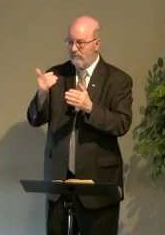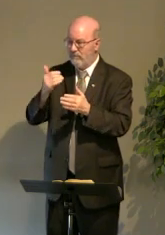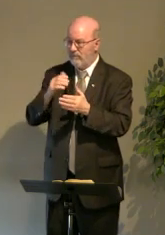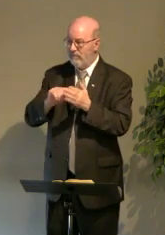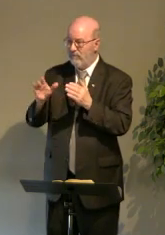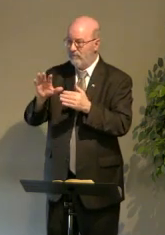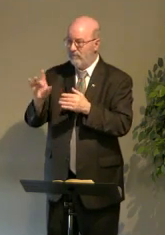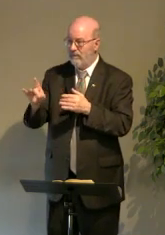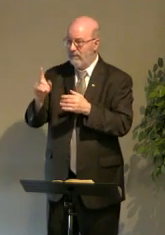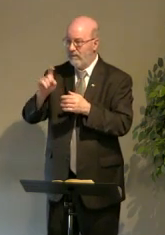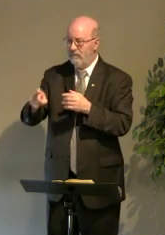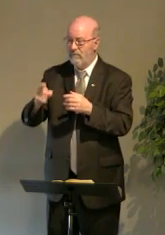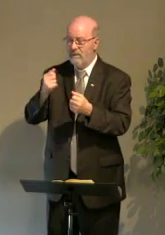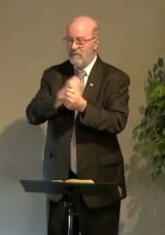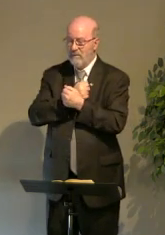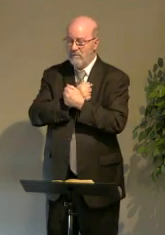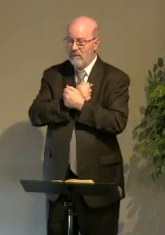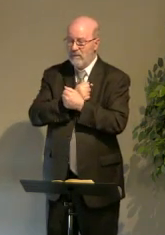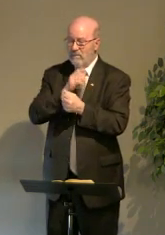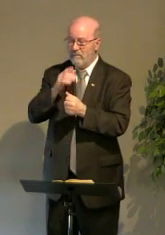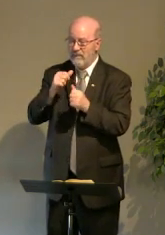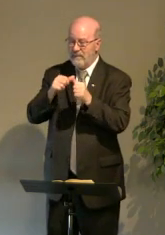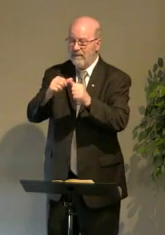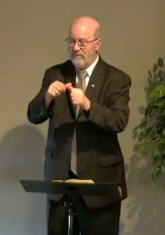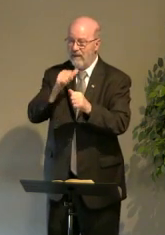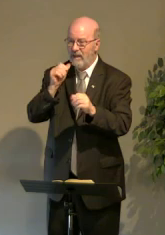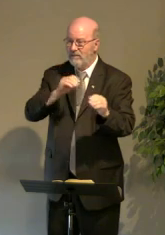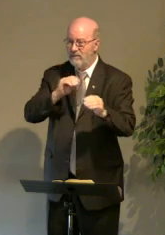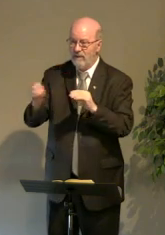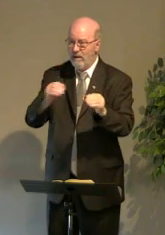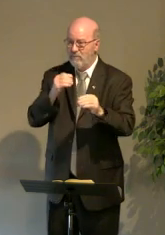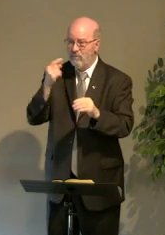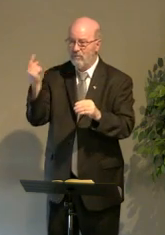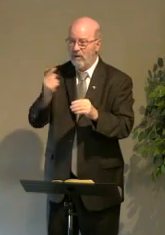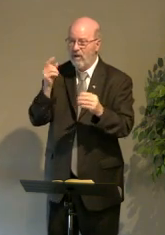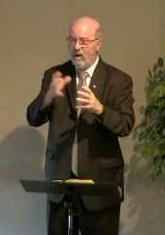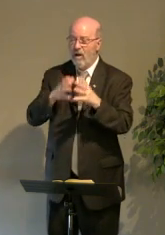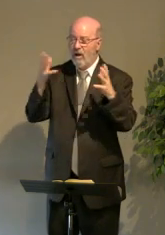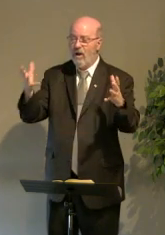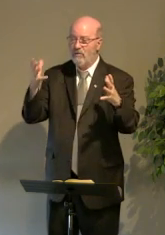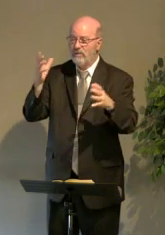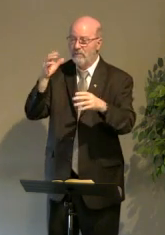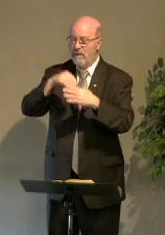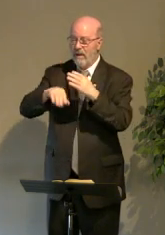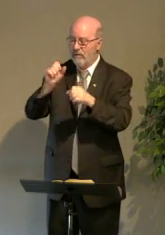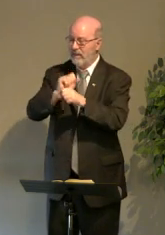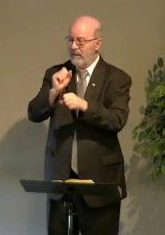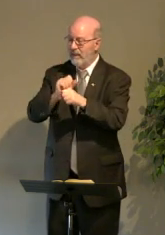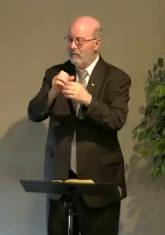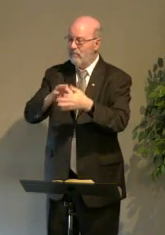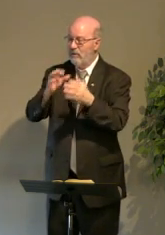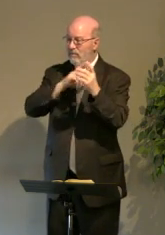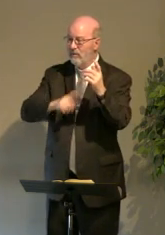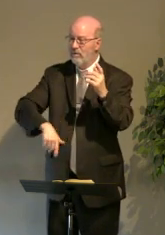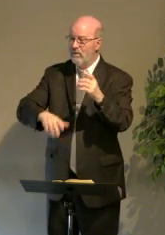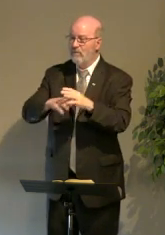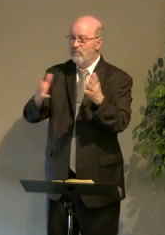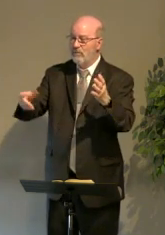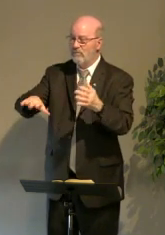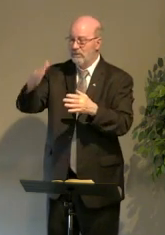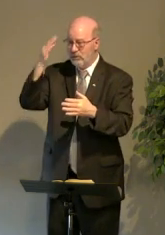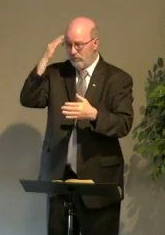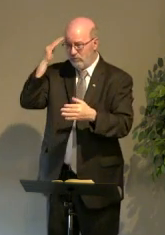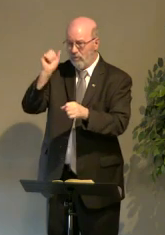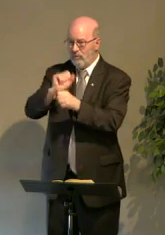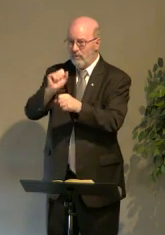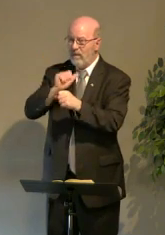15:58. Therefore, my beloved brethren, be steadfast, unmovable, always abounding in the work of the Lord, for